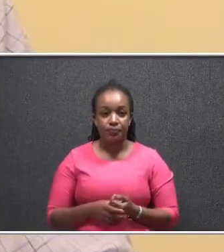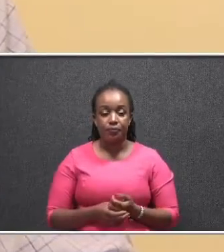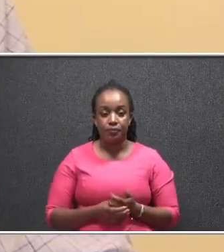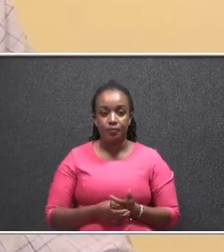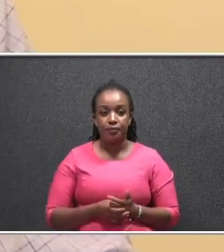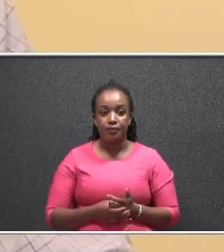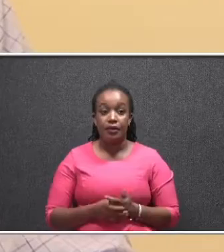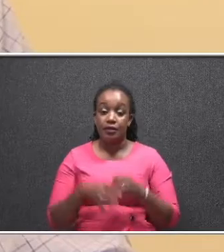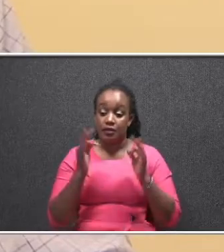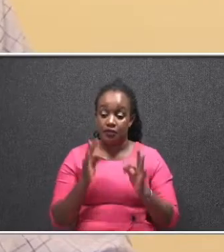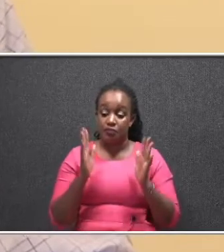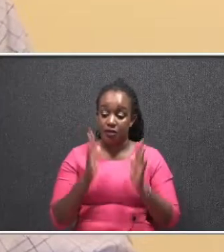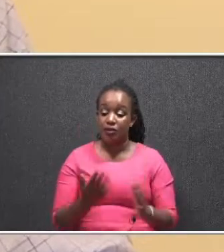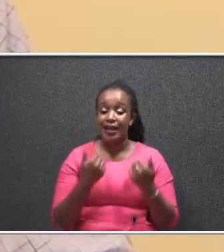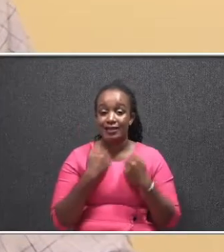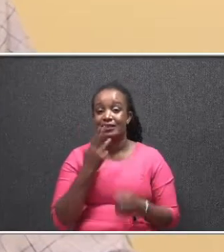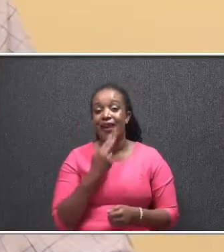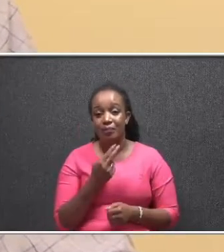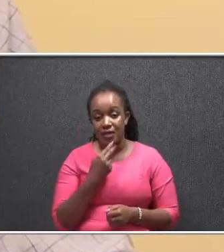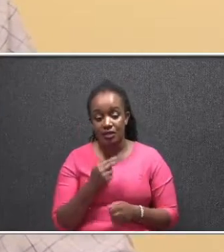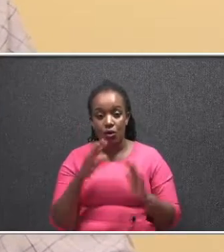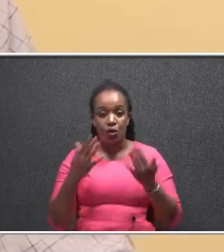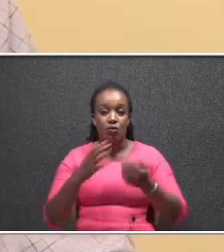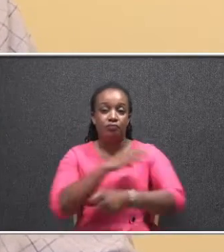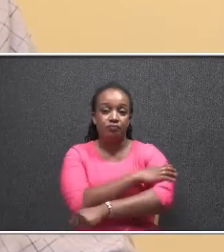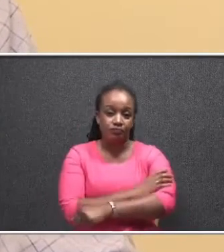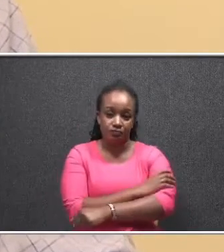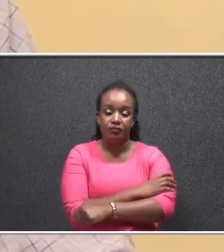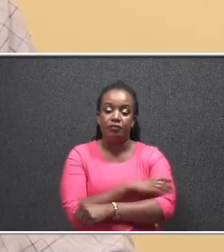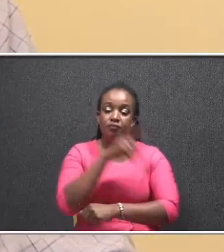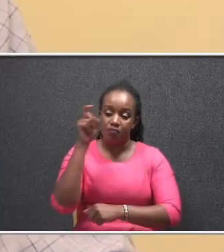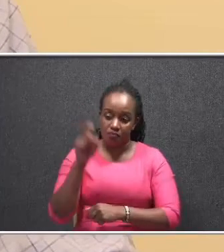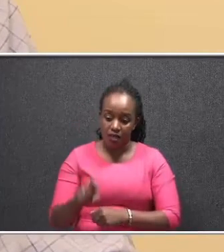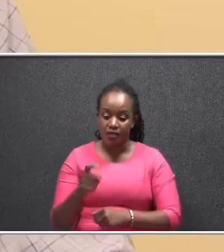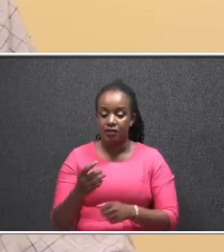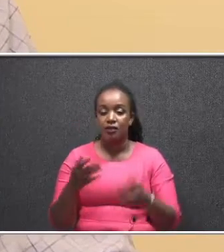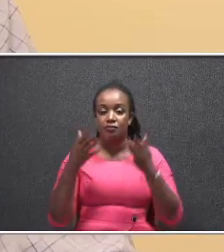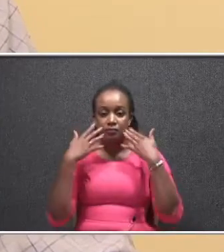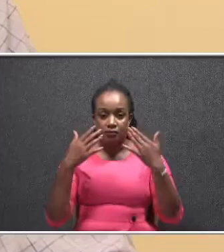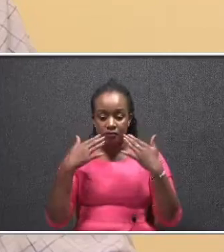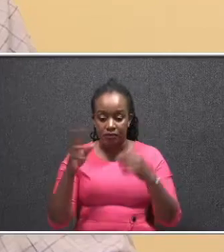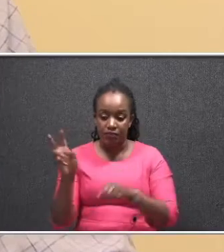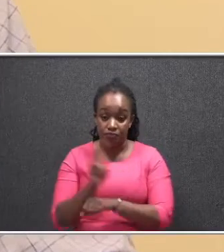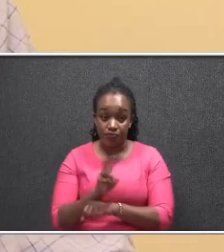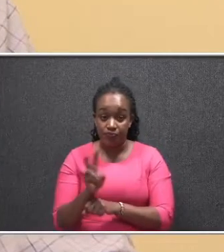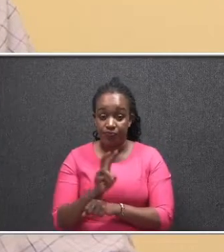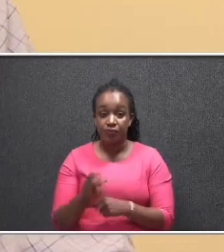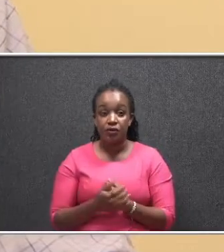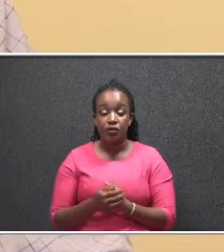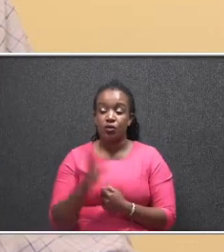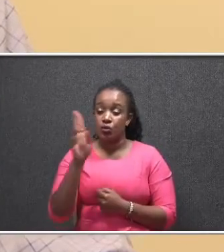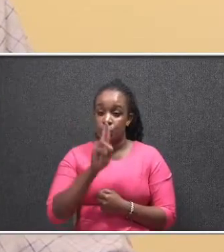has to monitor his blood sugar carefully. Oxygen saturation should be monitored. The patient should not use steroids,